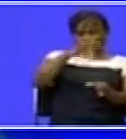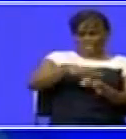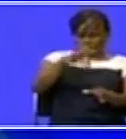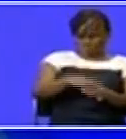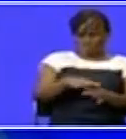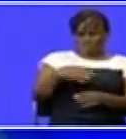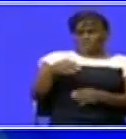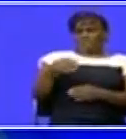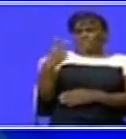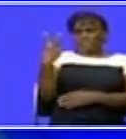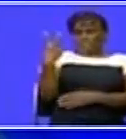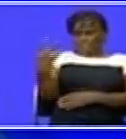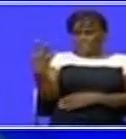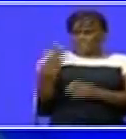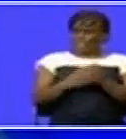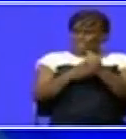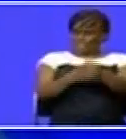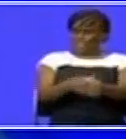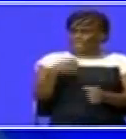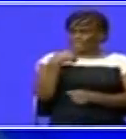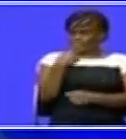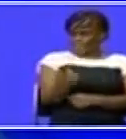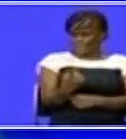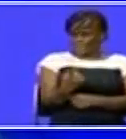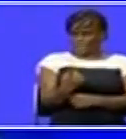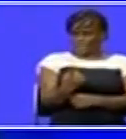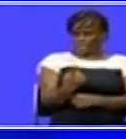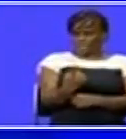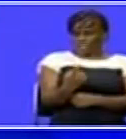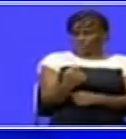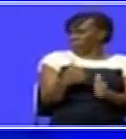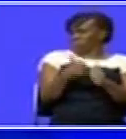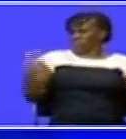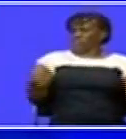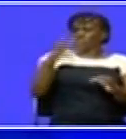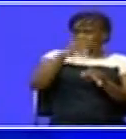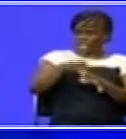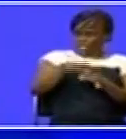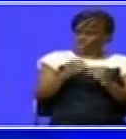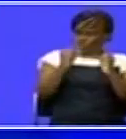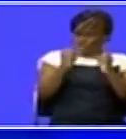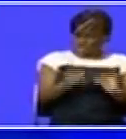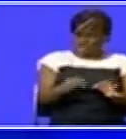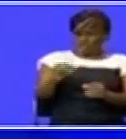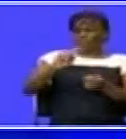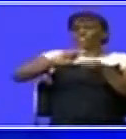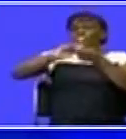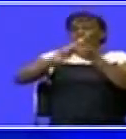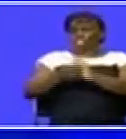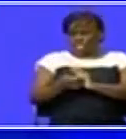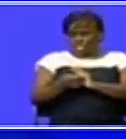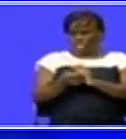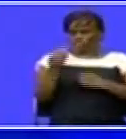The three CORD co-principals have threatened that the opposition will boycott the next polls if far-reaching electoral reforms are